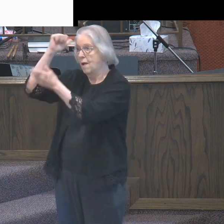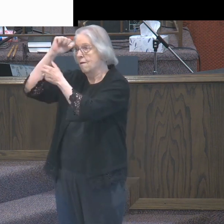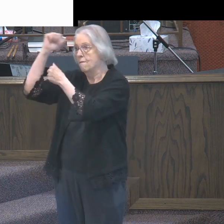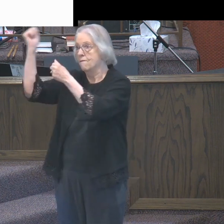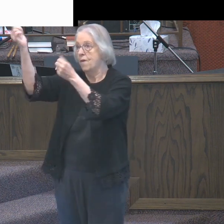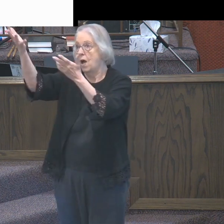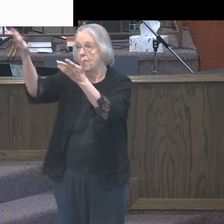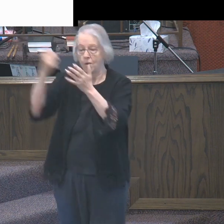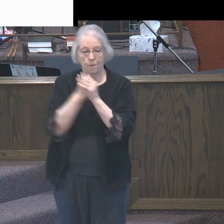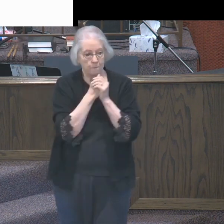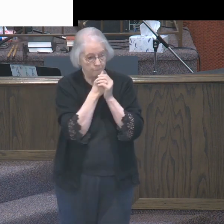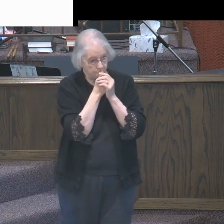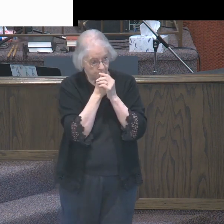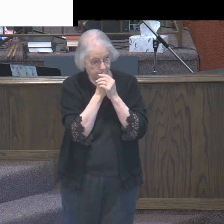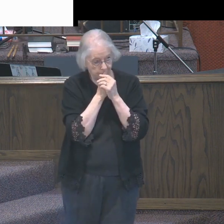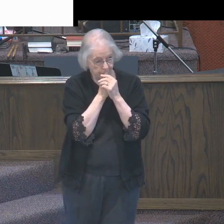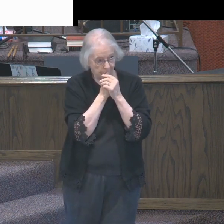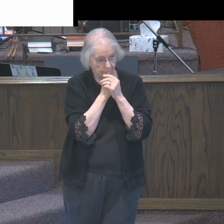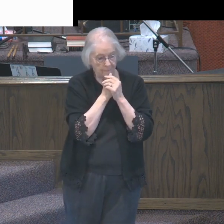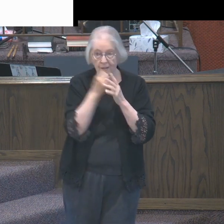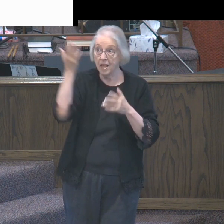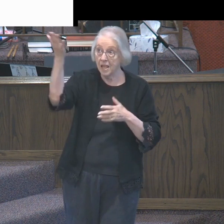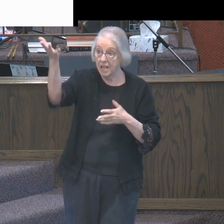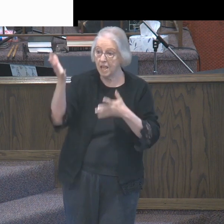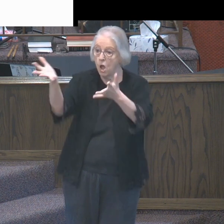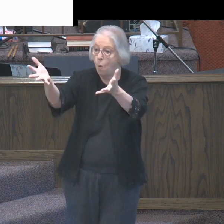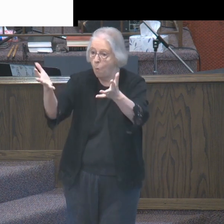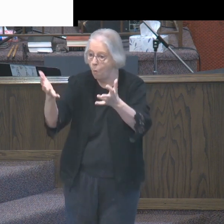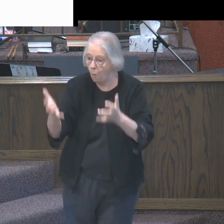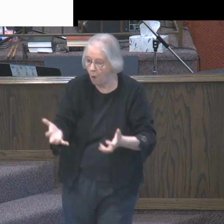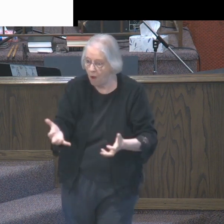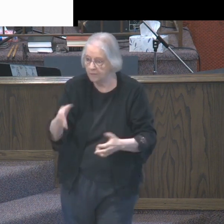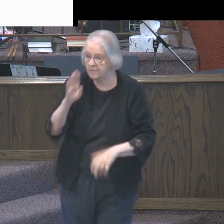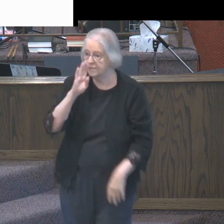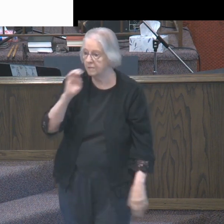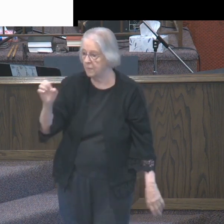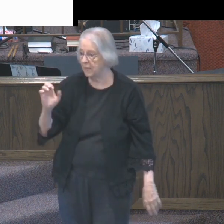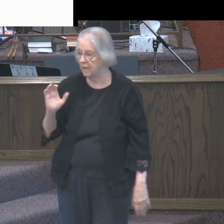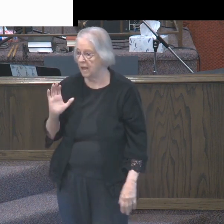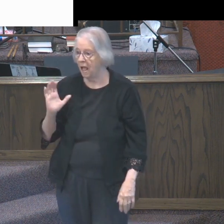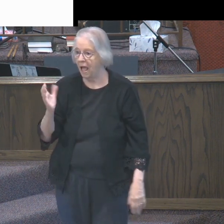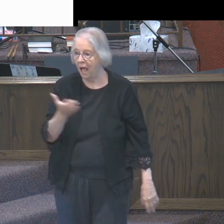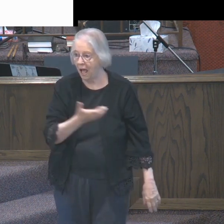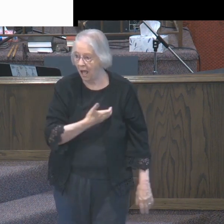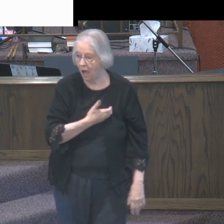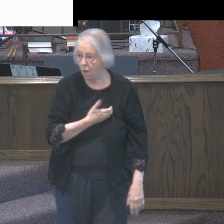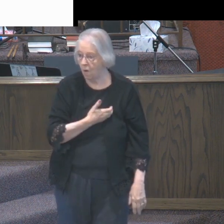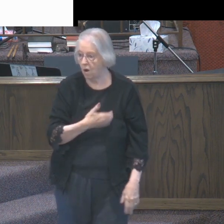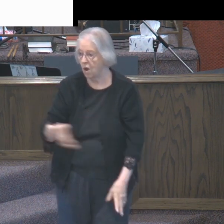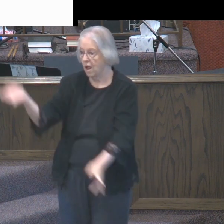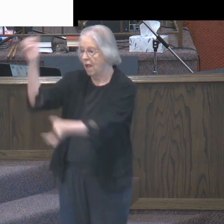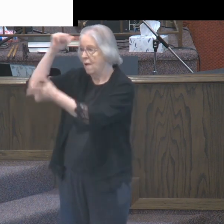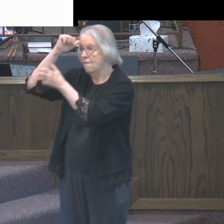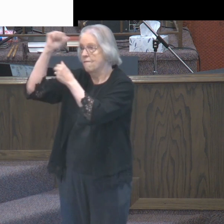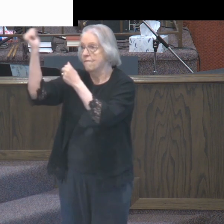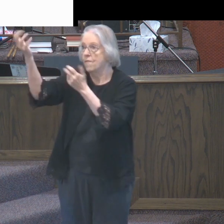He says he wants to be your father. He's saying, pray how? When you pray, Jesus